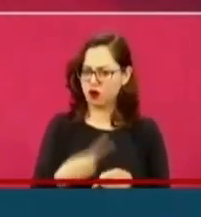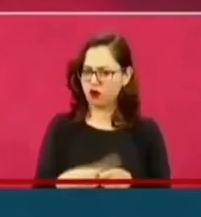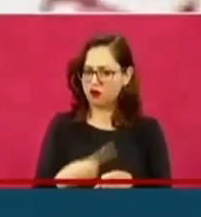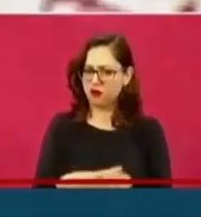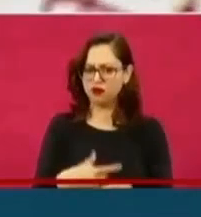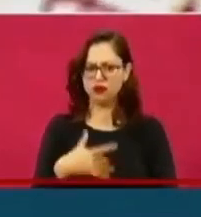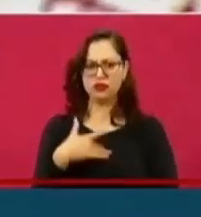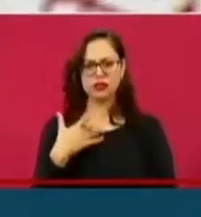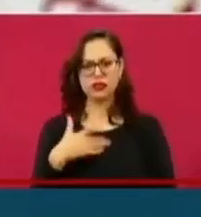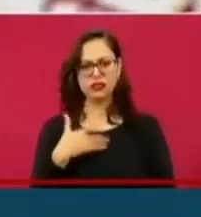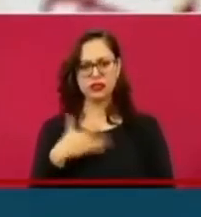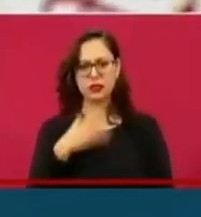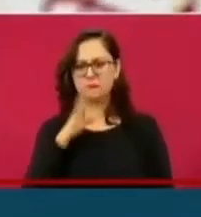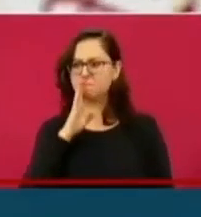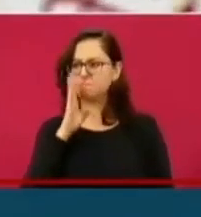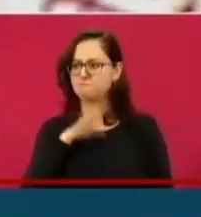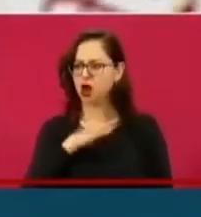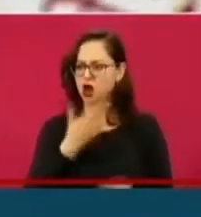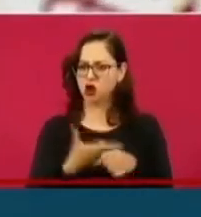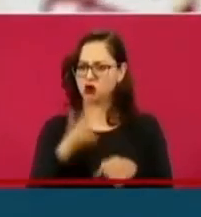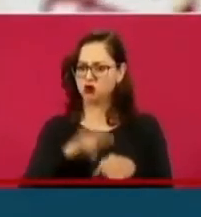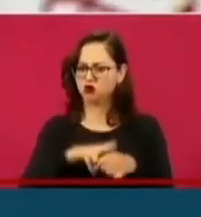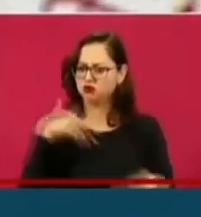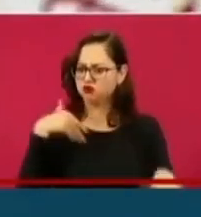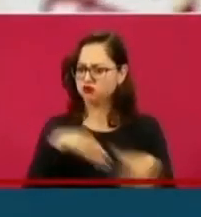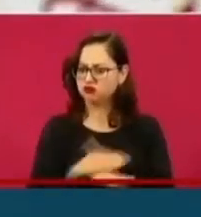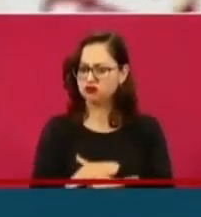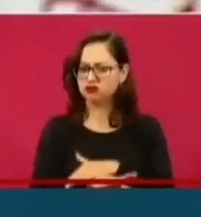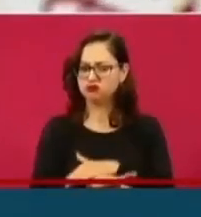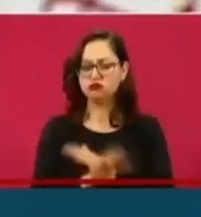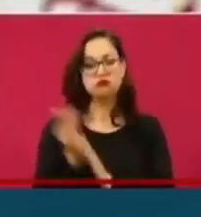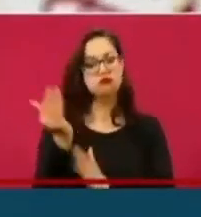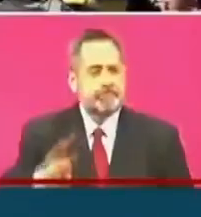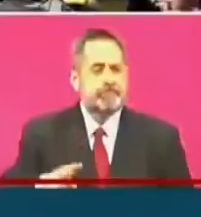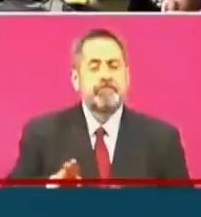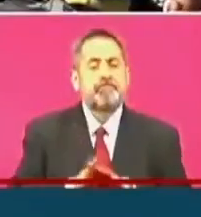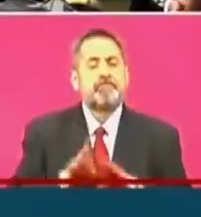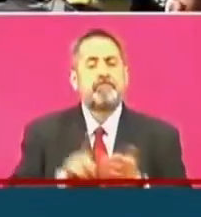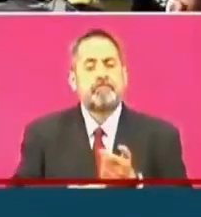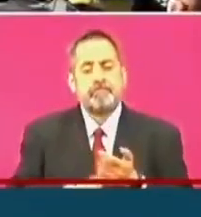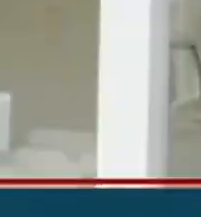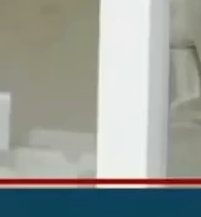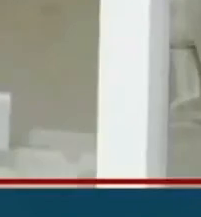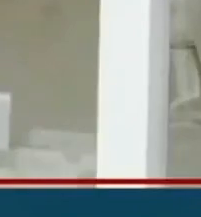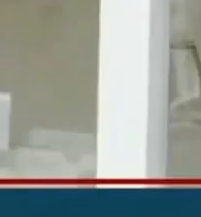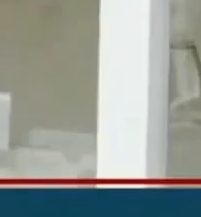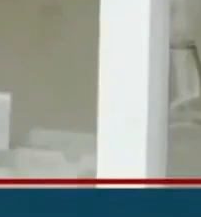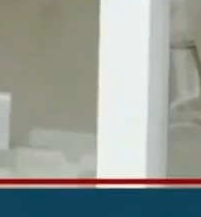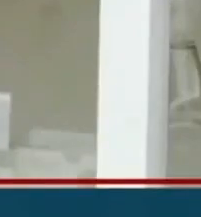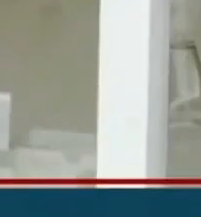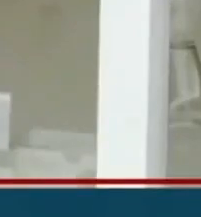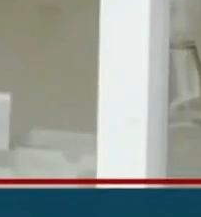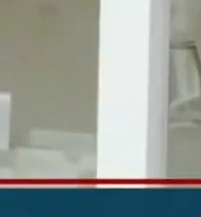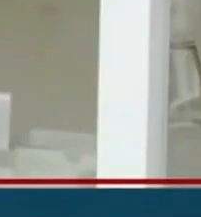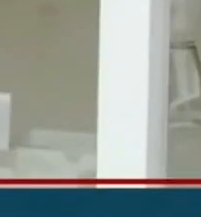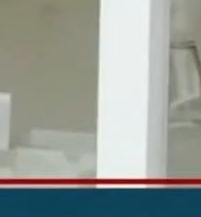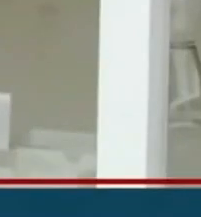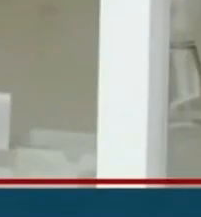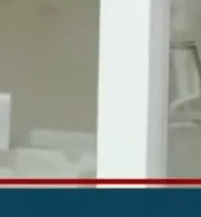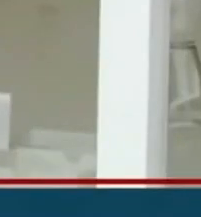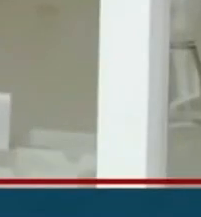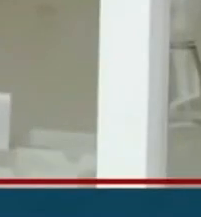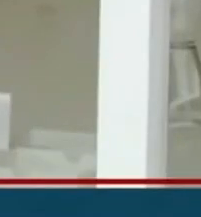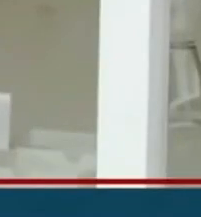the consequence, the hospitalizations and mortality rates are very low. Today, the country